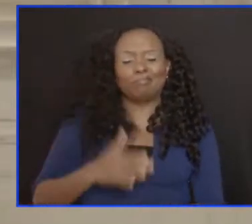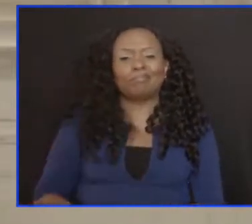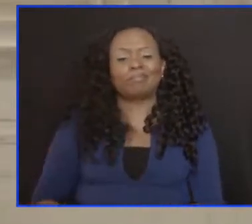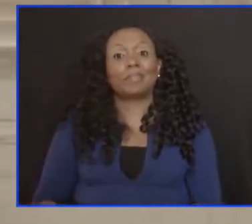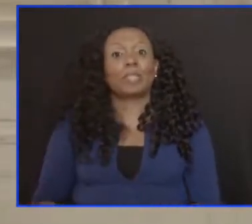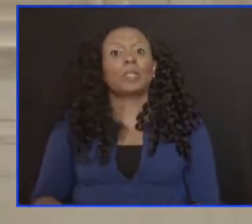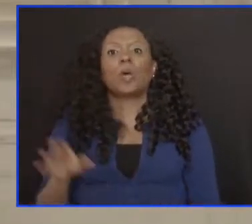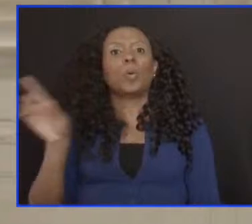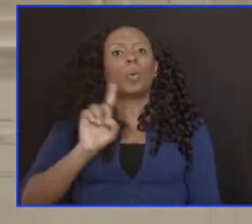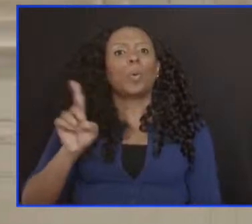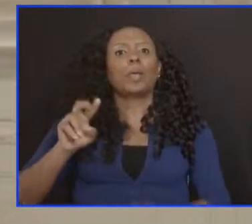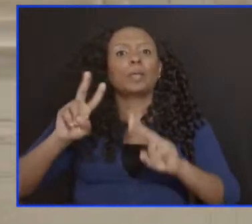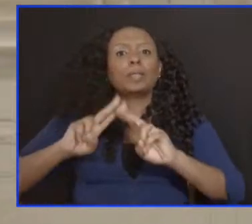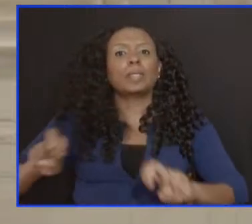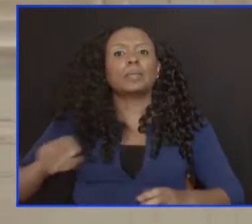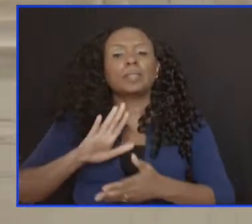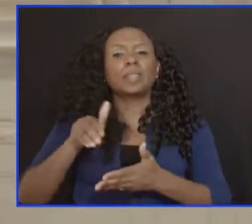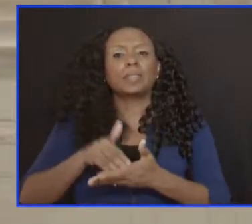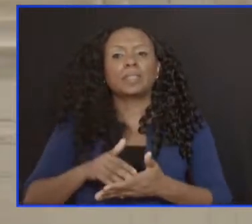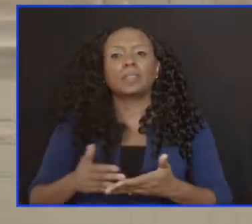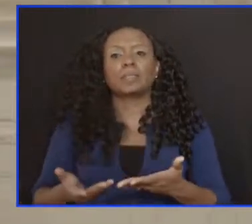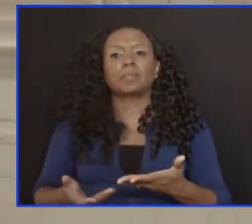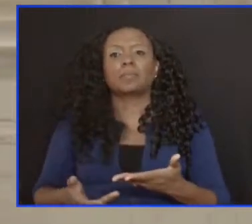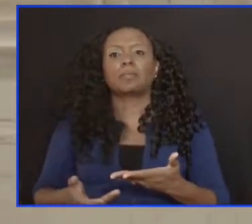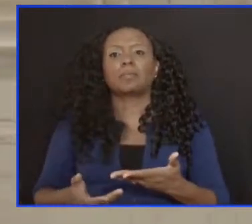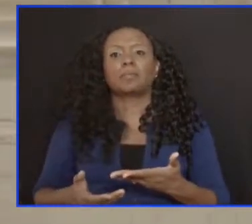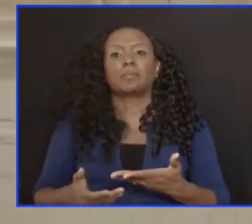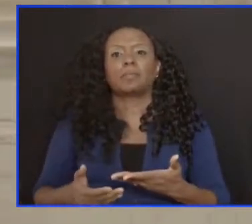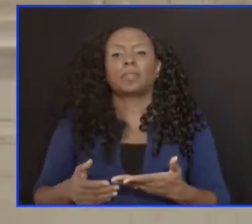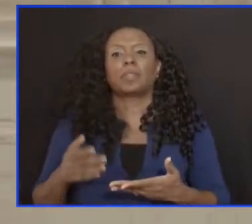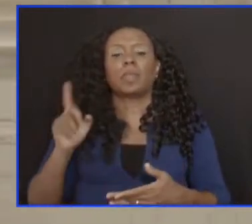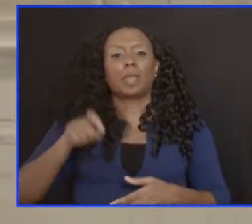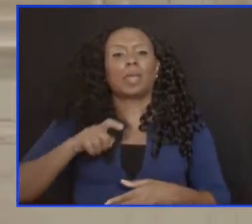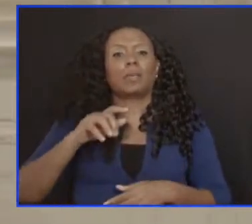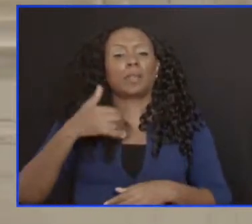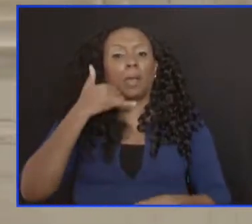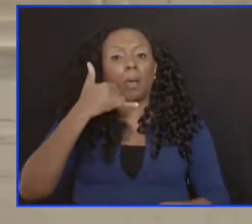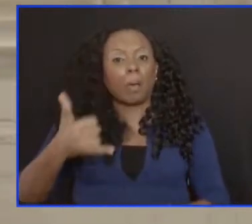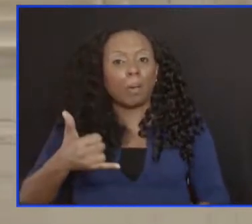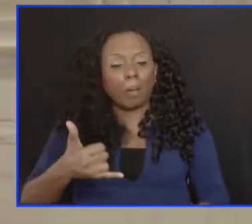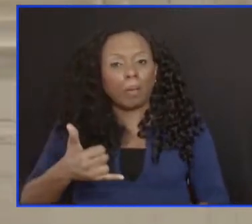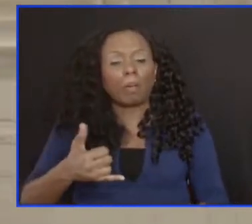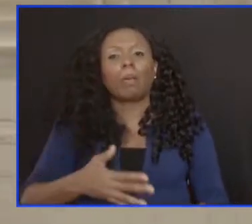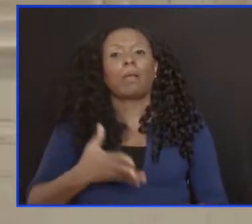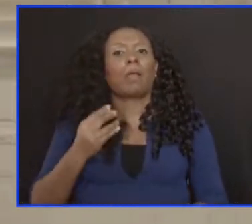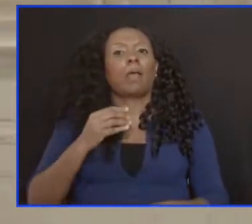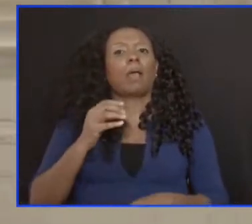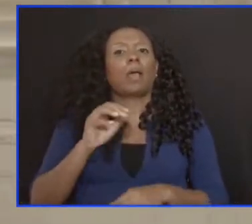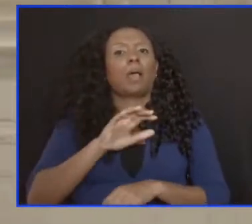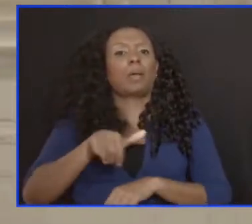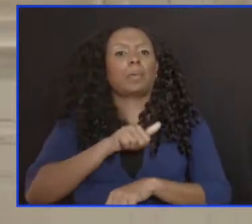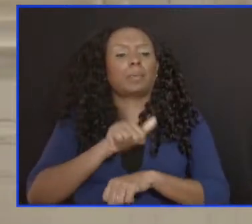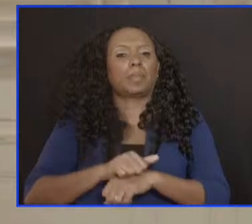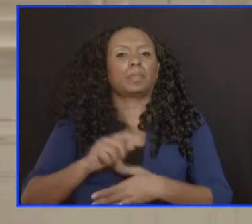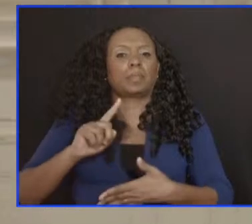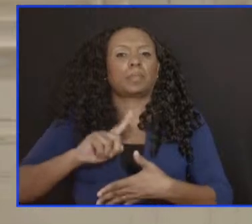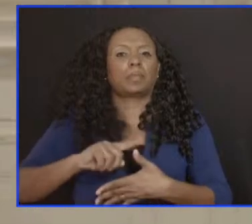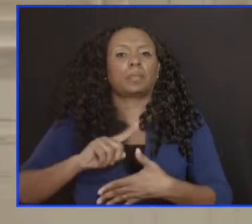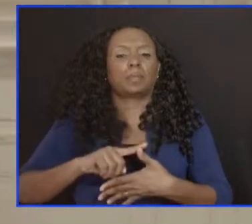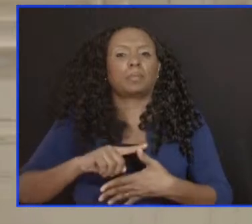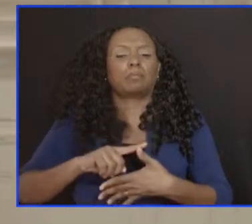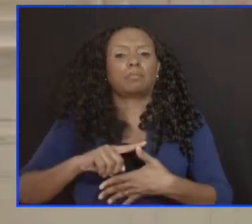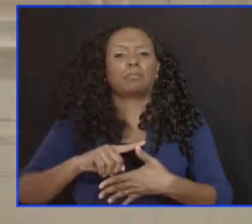these assessment centers, and they're not walk-in assessment centers, so you have to call through the operations center or